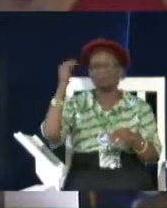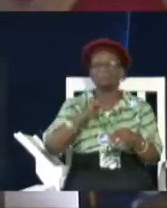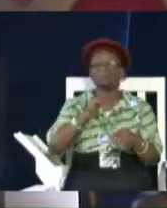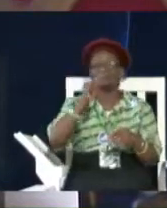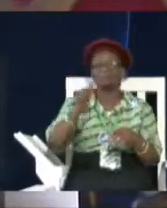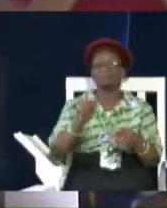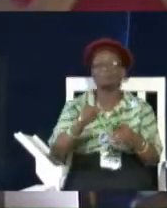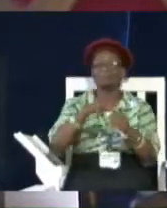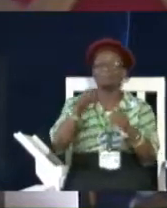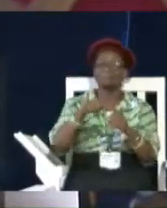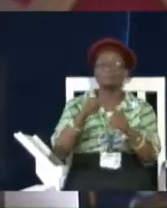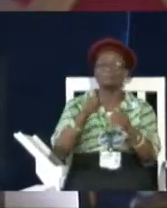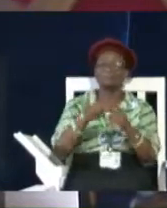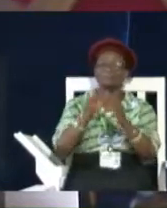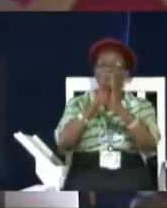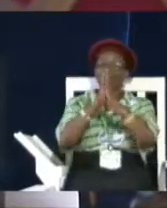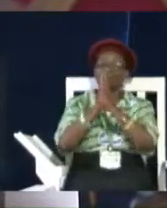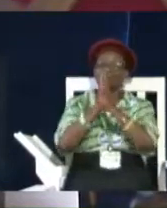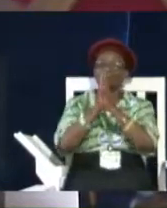Father.